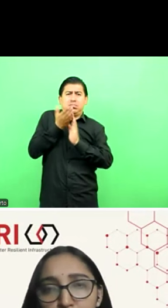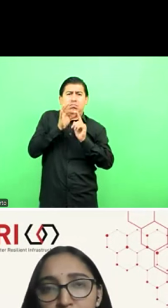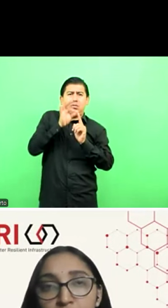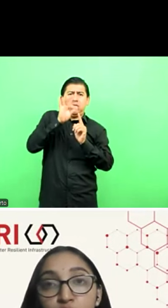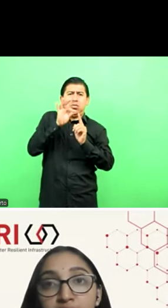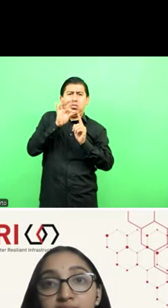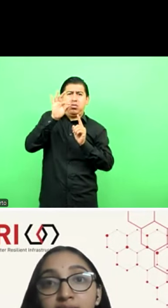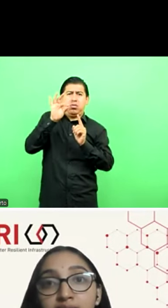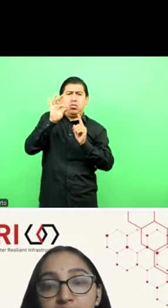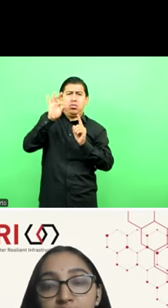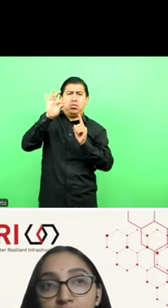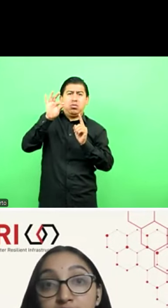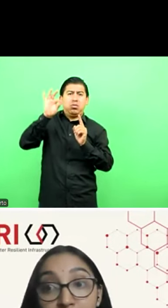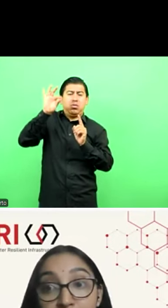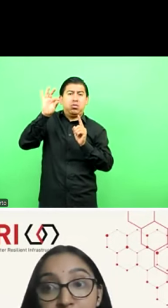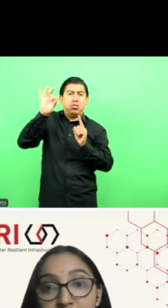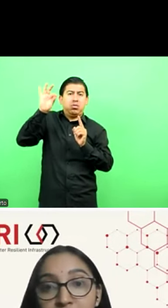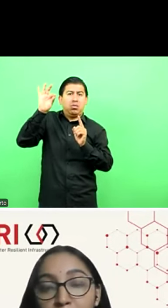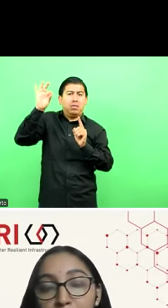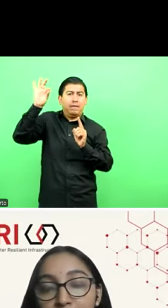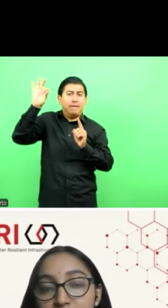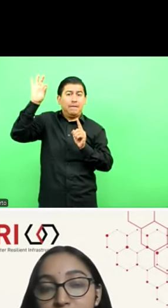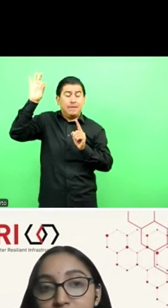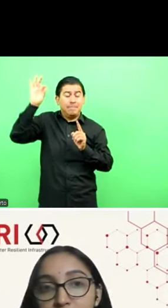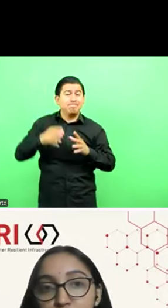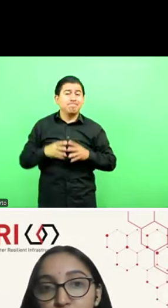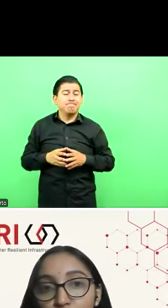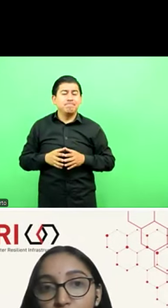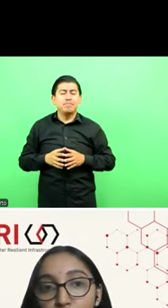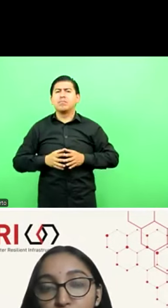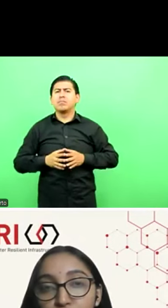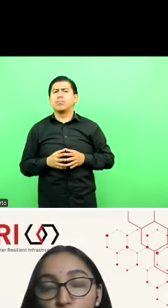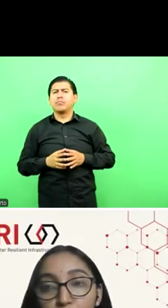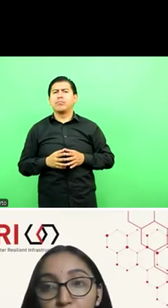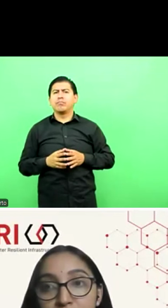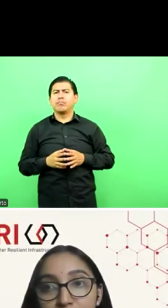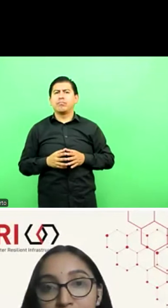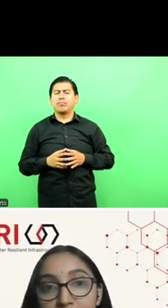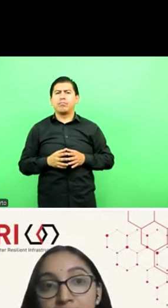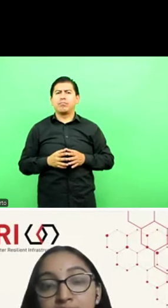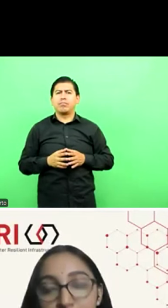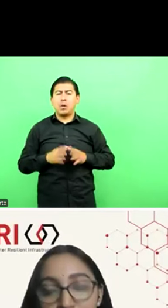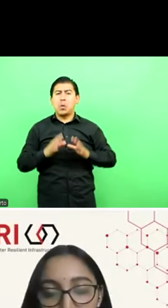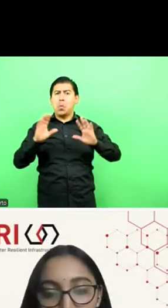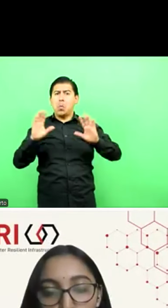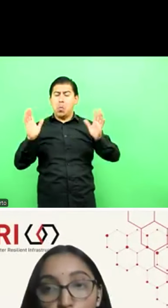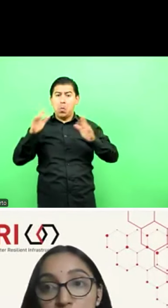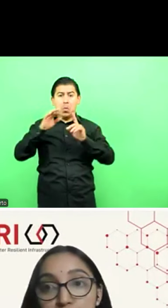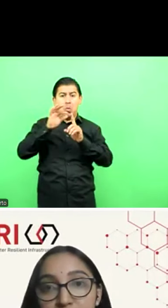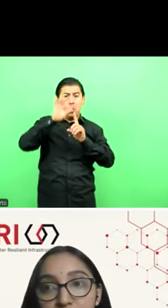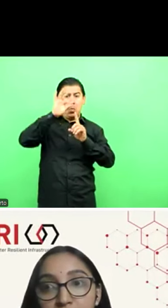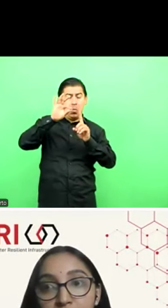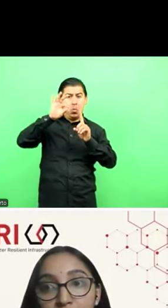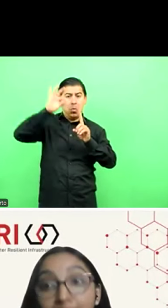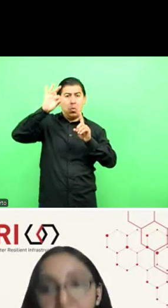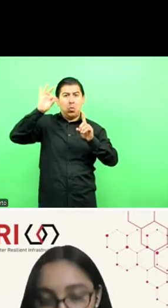about 29 degrees Celsius might result to a 4% increase in